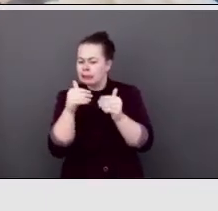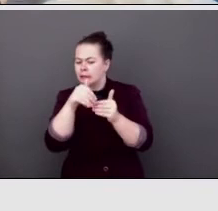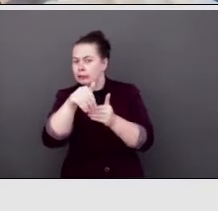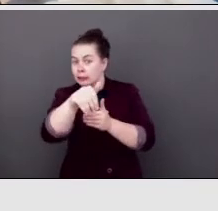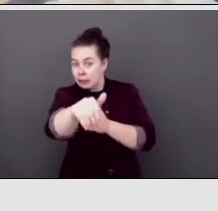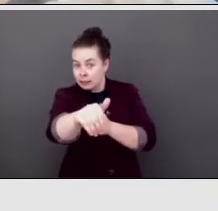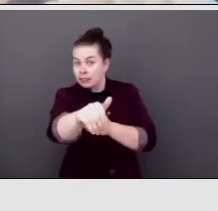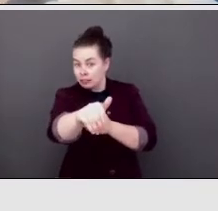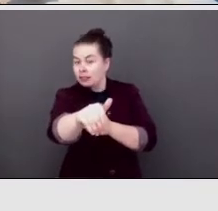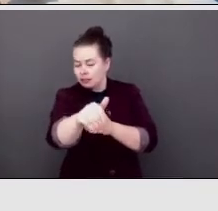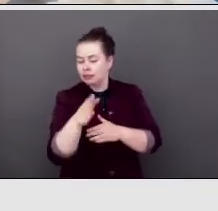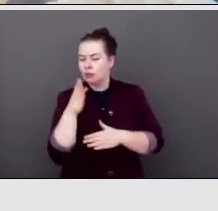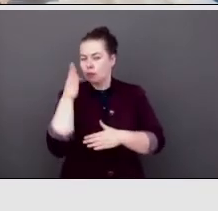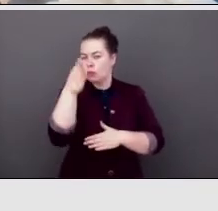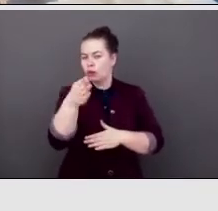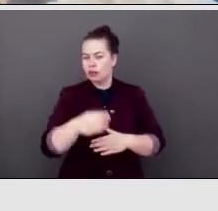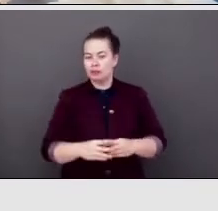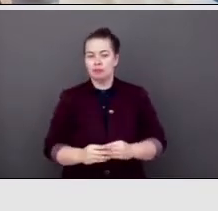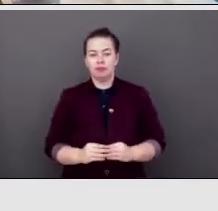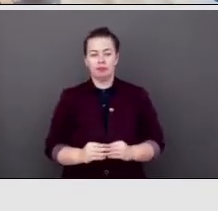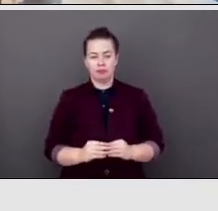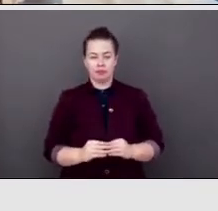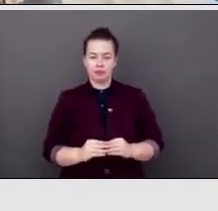we define the central